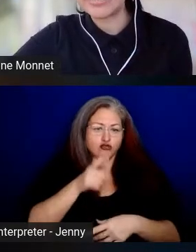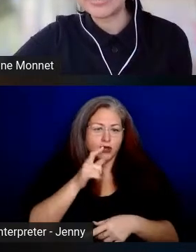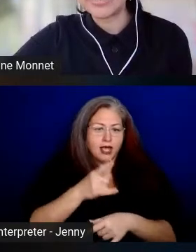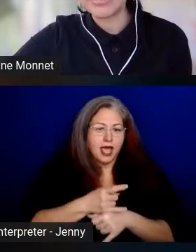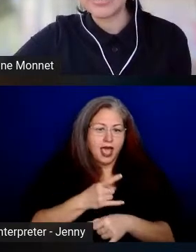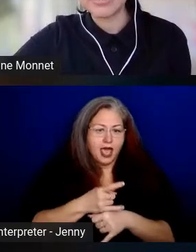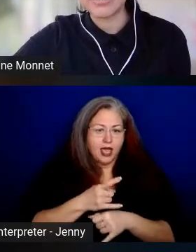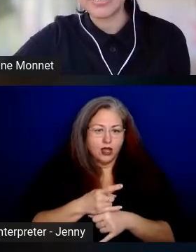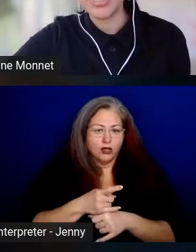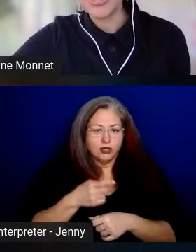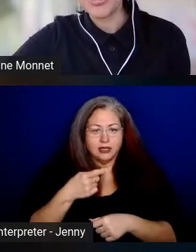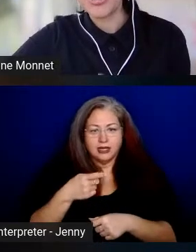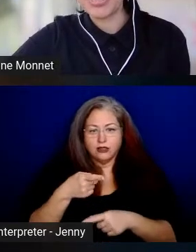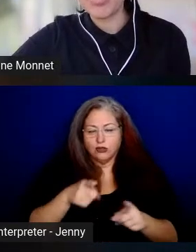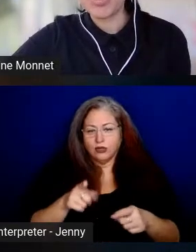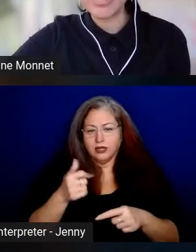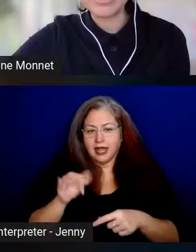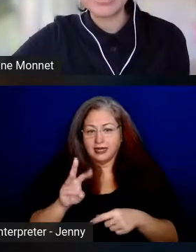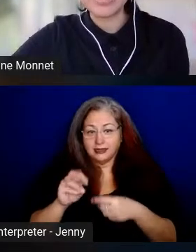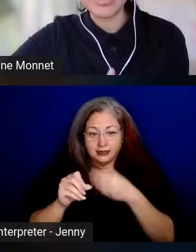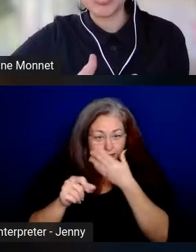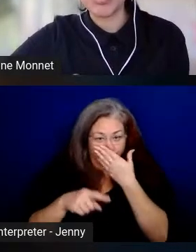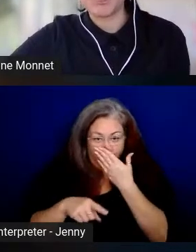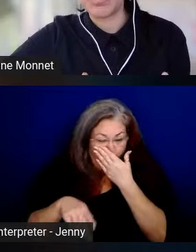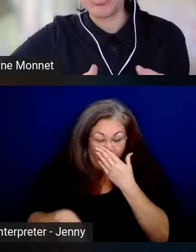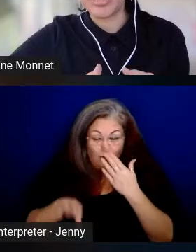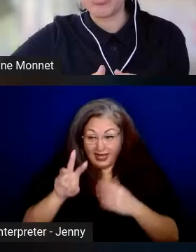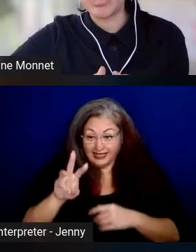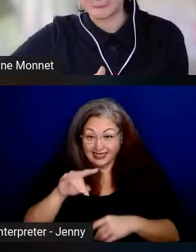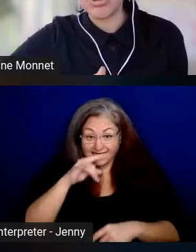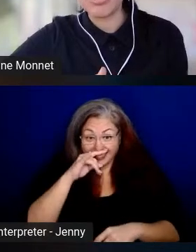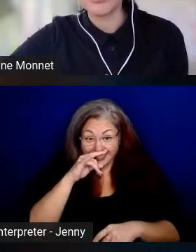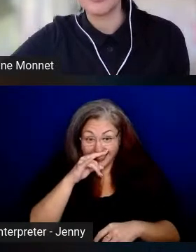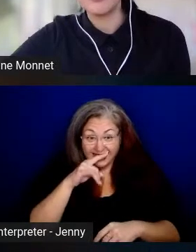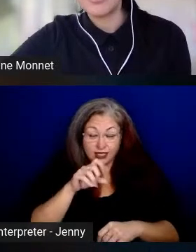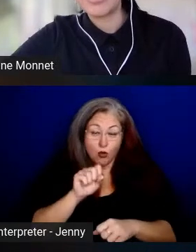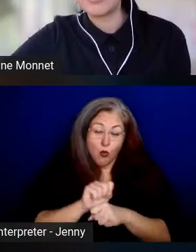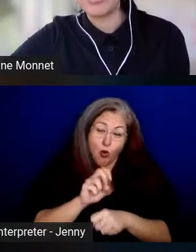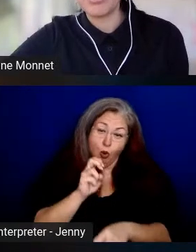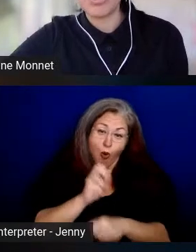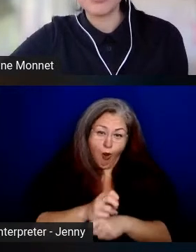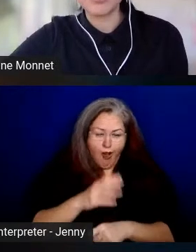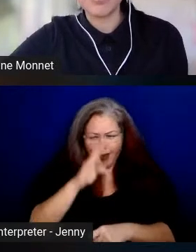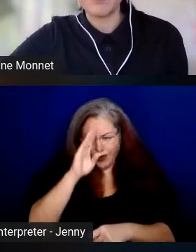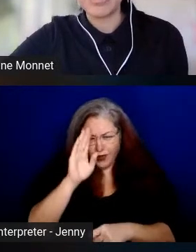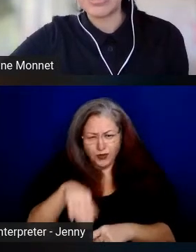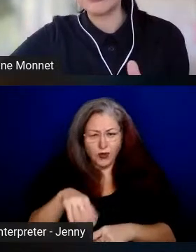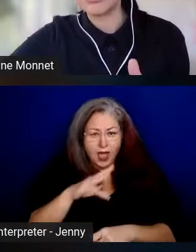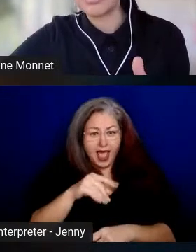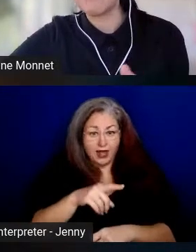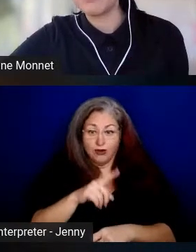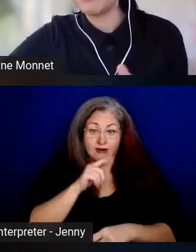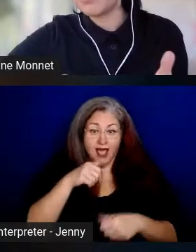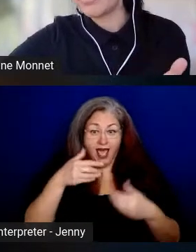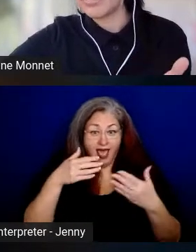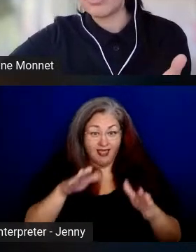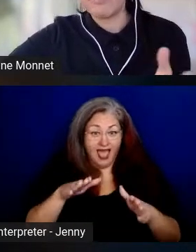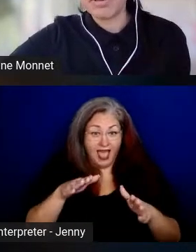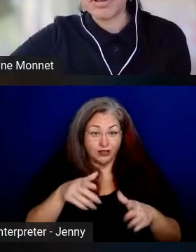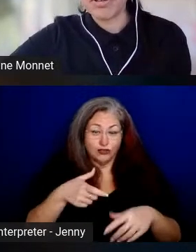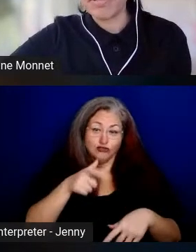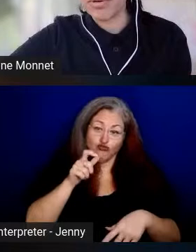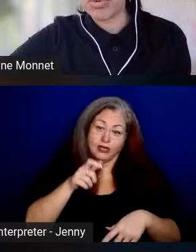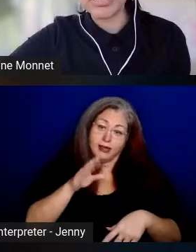the 1960s. And, you know, he would raise 6 kids, would be working really hard, and not be allowed to have a beer at the